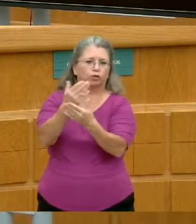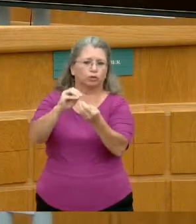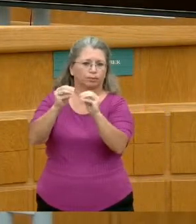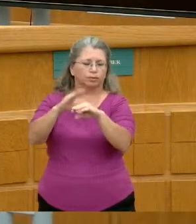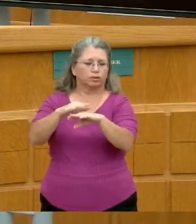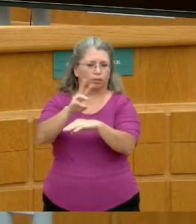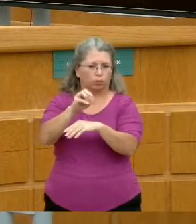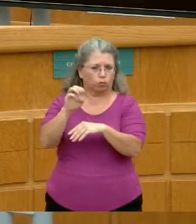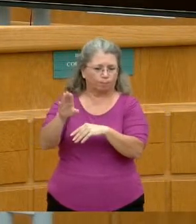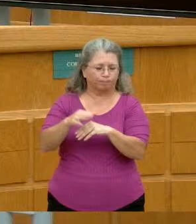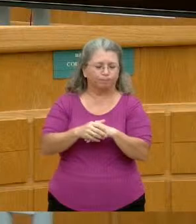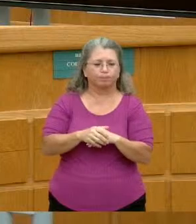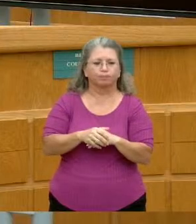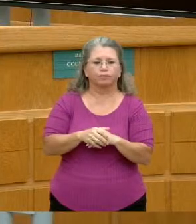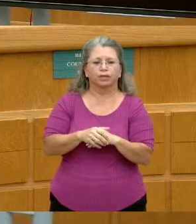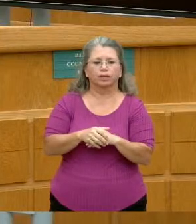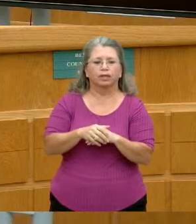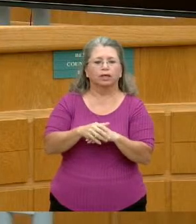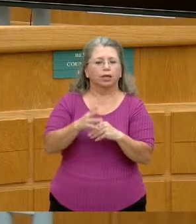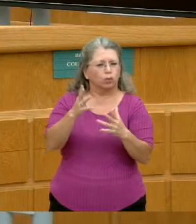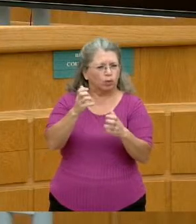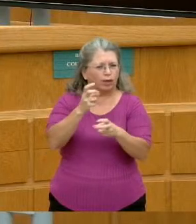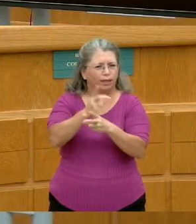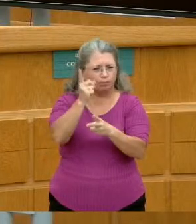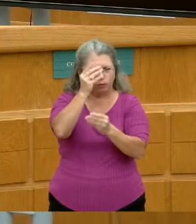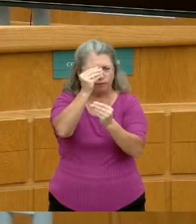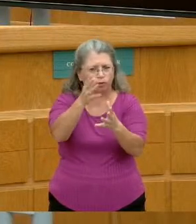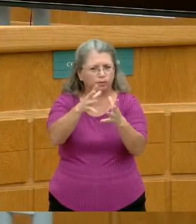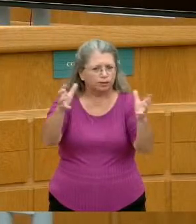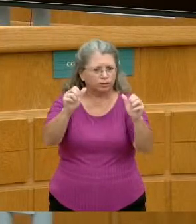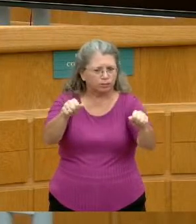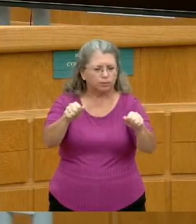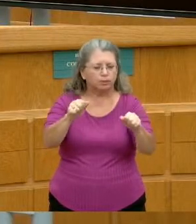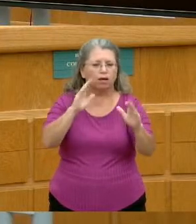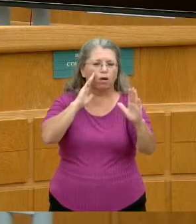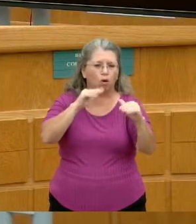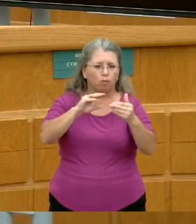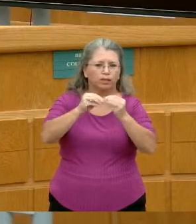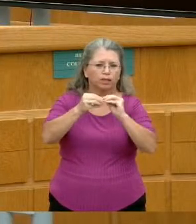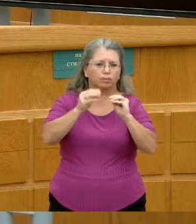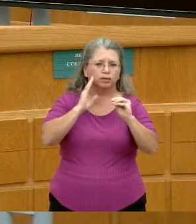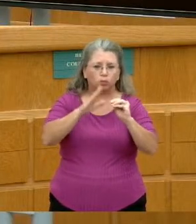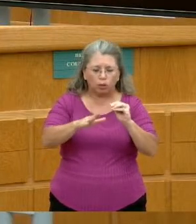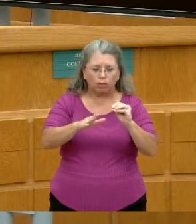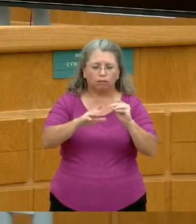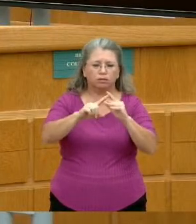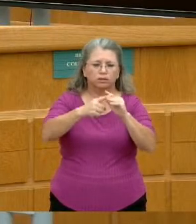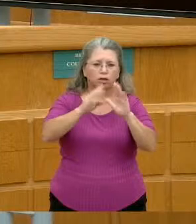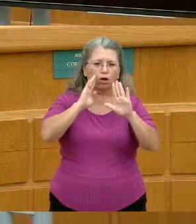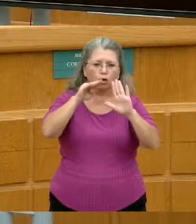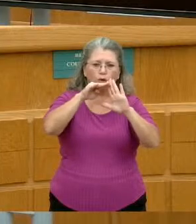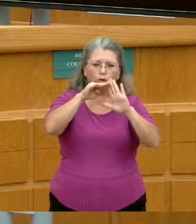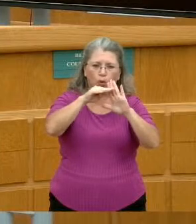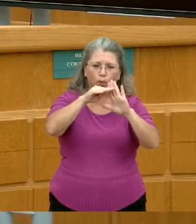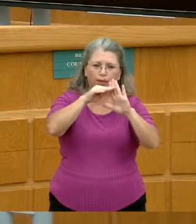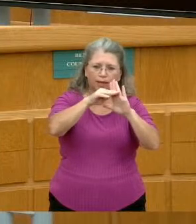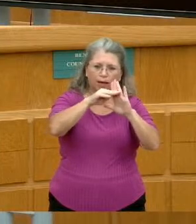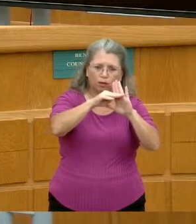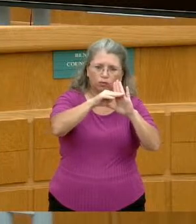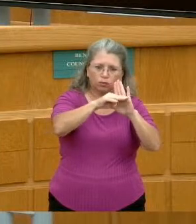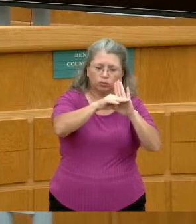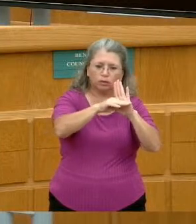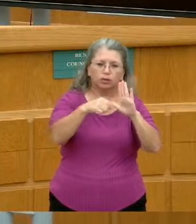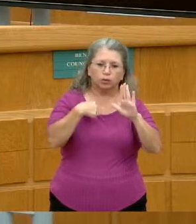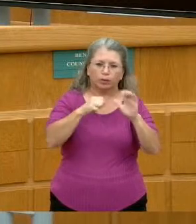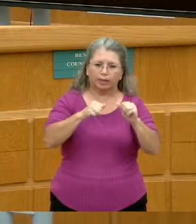can, and hopefully the numbers will begin to go down, and we'll start to kind of get a hold of